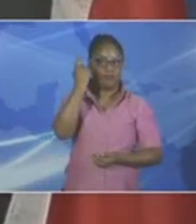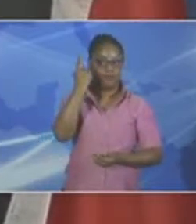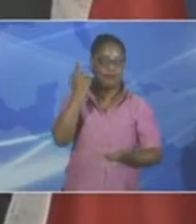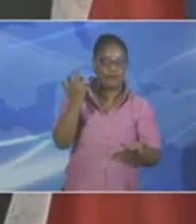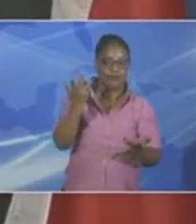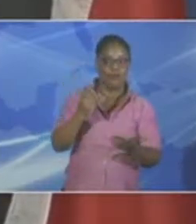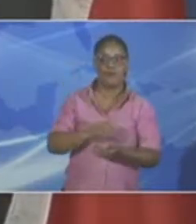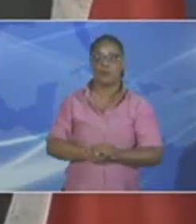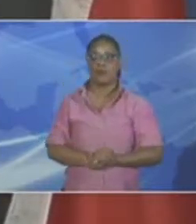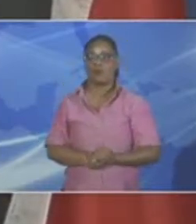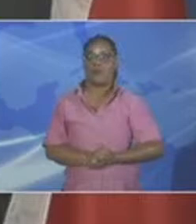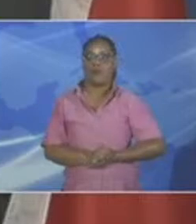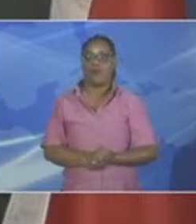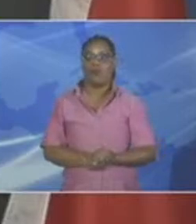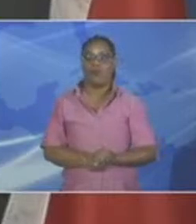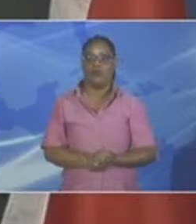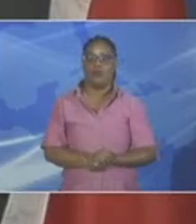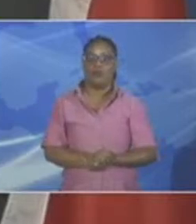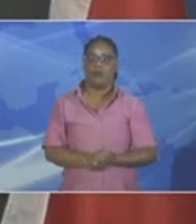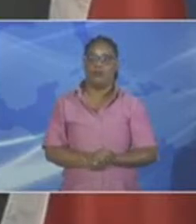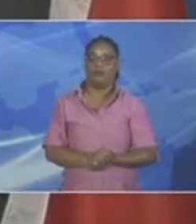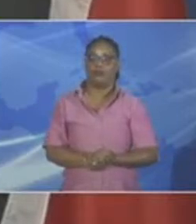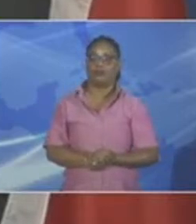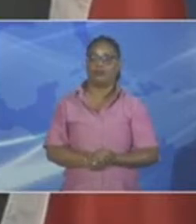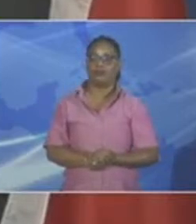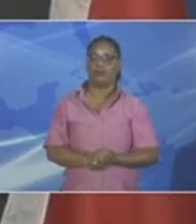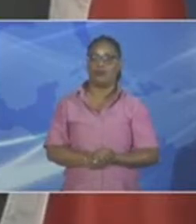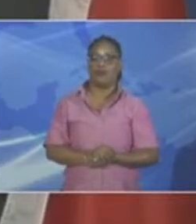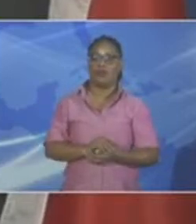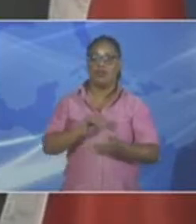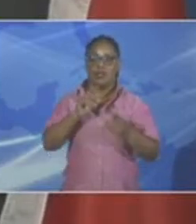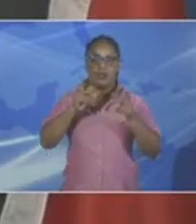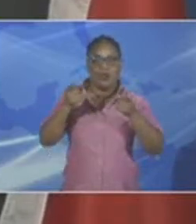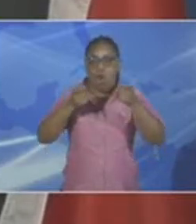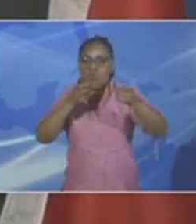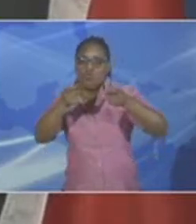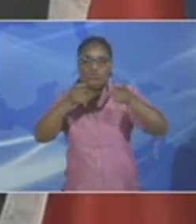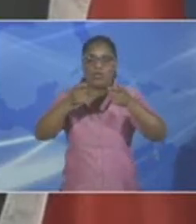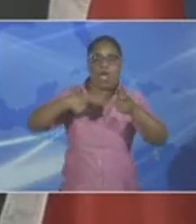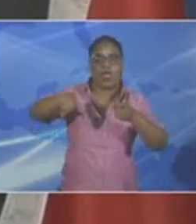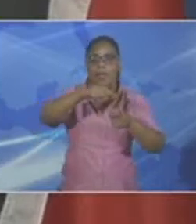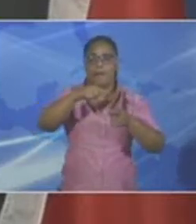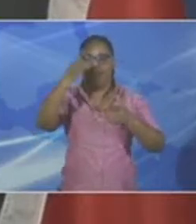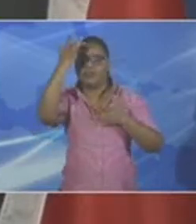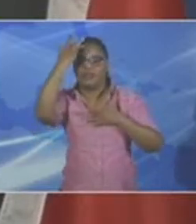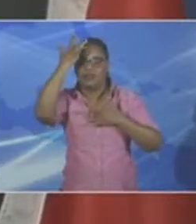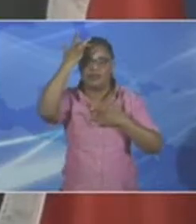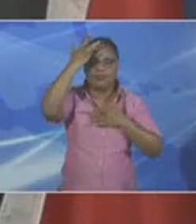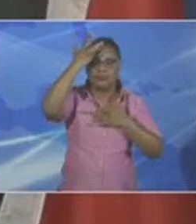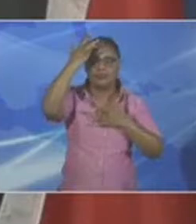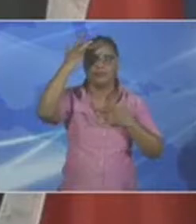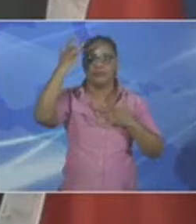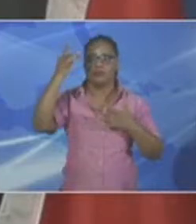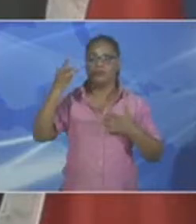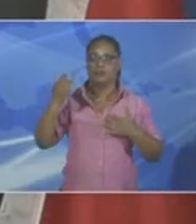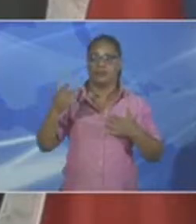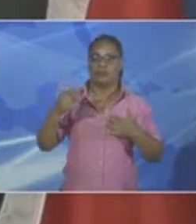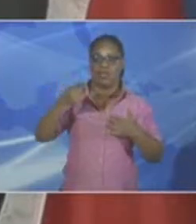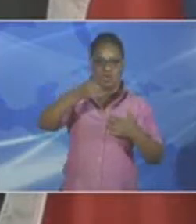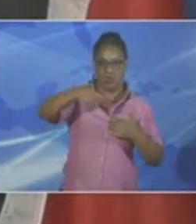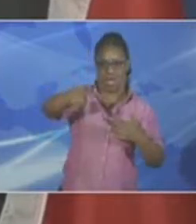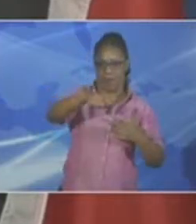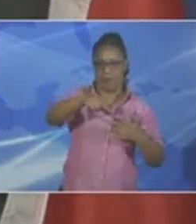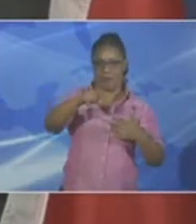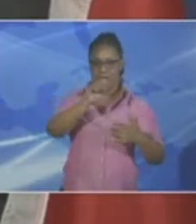respect, triage and clinical management of our patients in our hospitals, there was absolutely no shortcoming from those who had